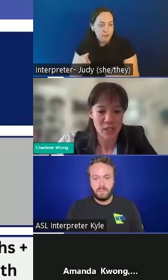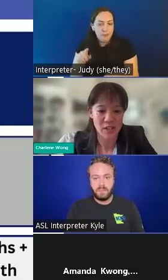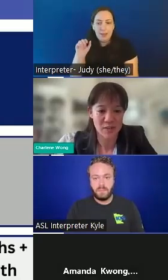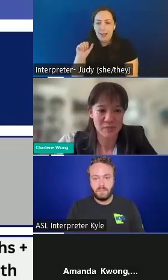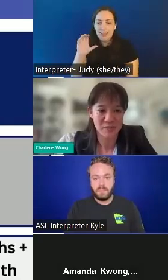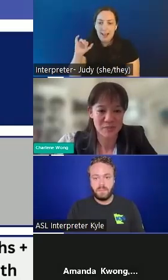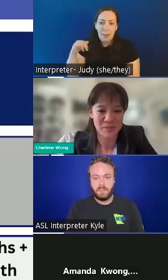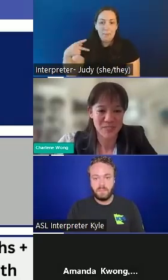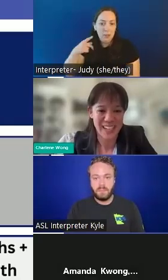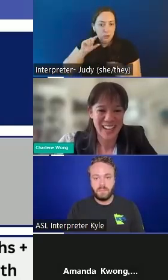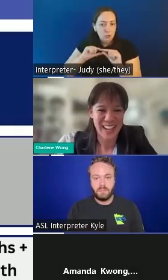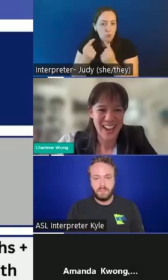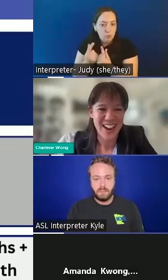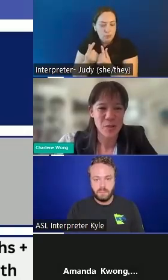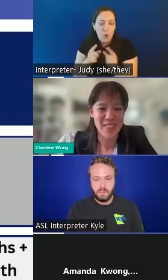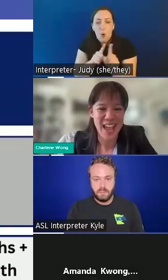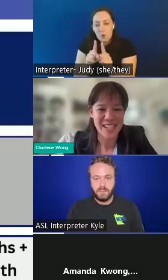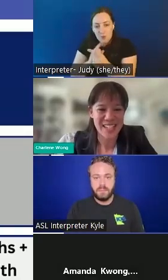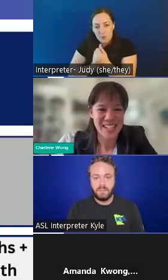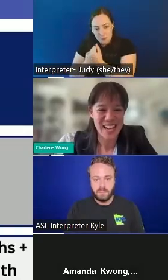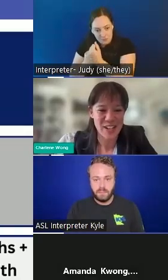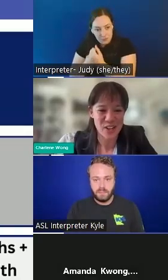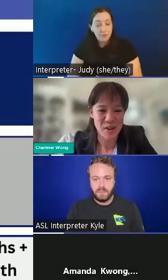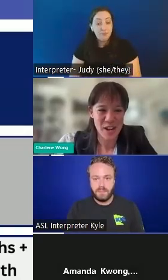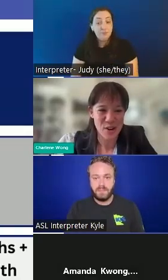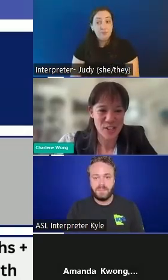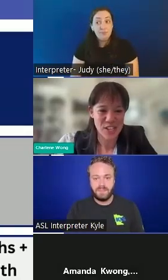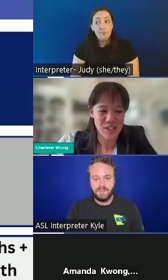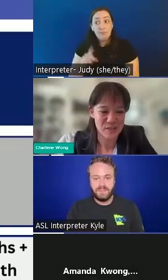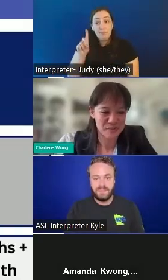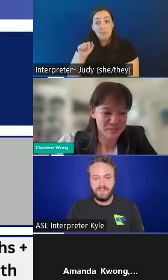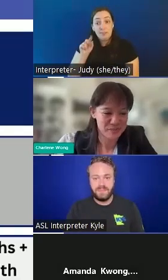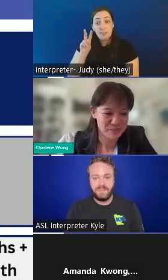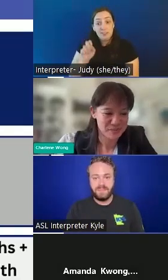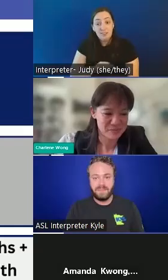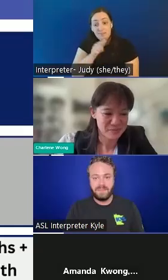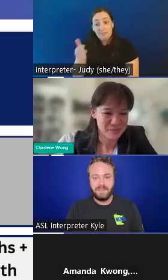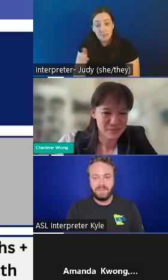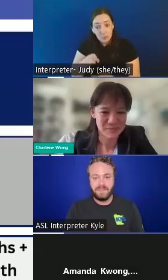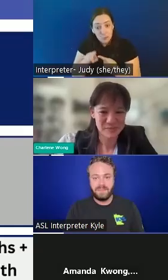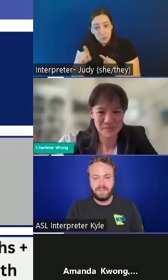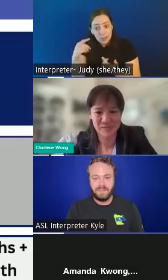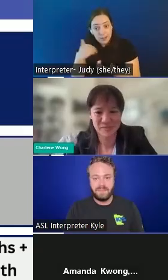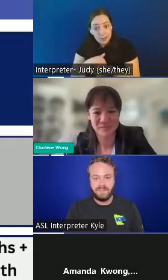mentioned earlier. All right, with that, Dave, I'll turn it back over to you.